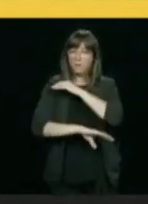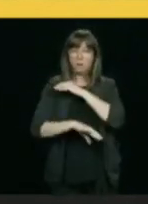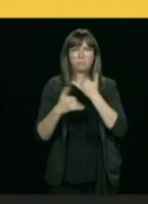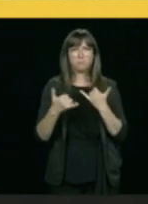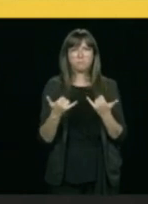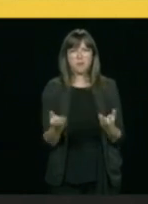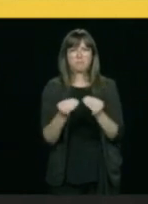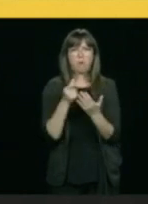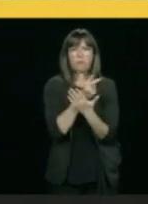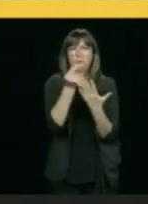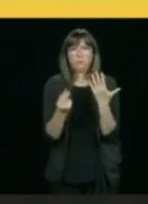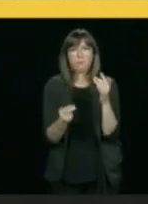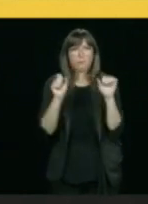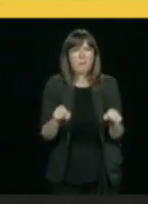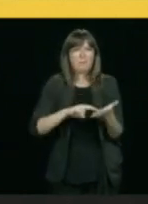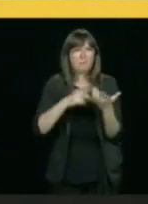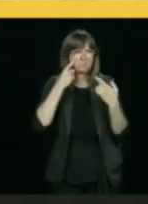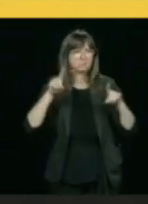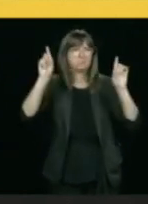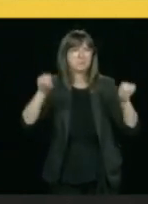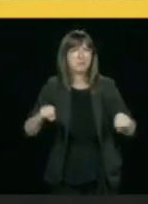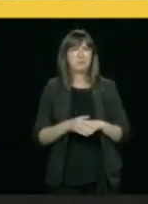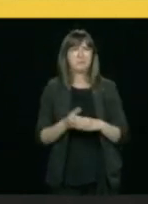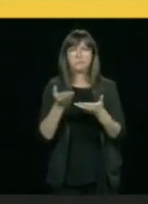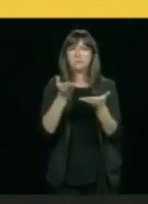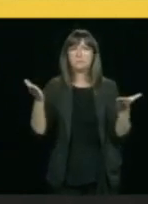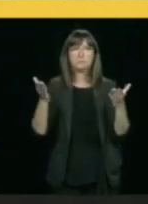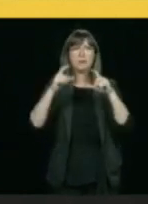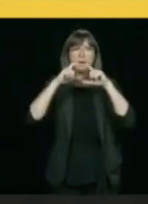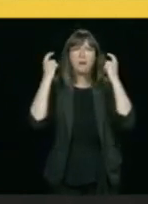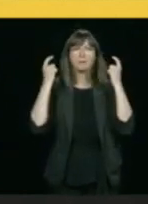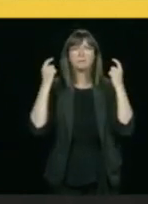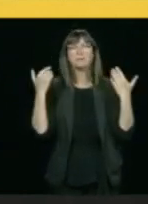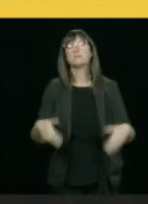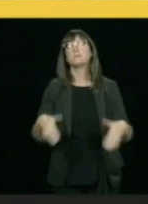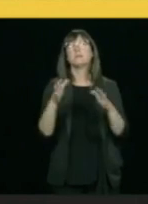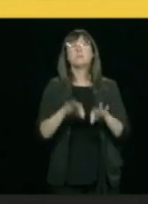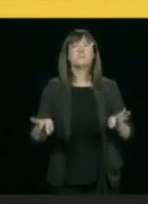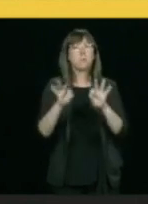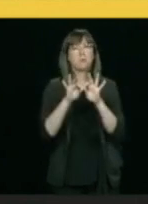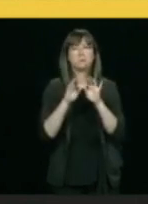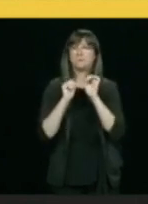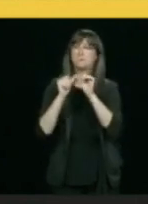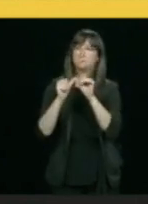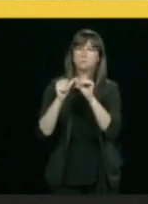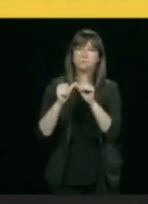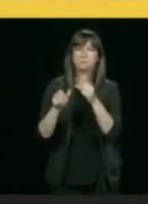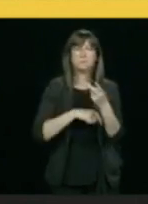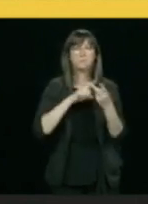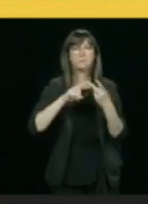toolbox. People are wearing masks. That's critical. So keep it up. We've got the COVID Alert